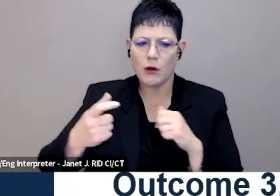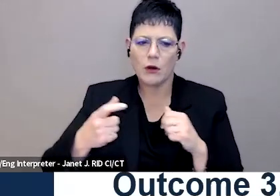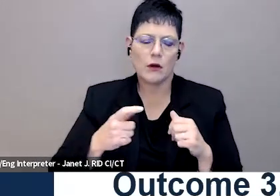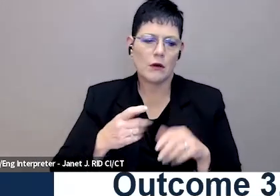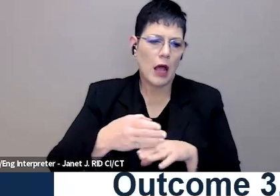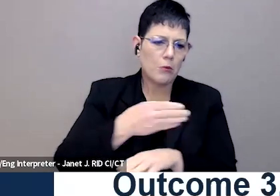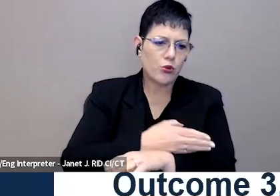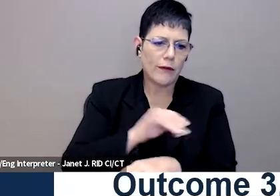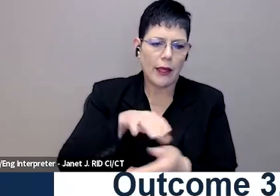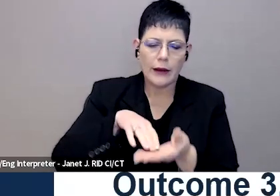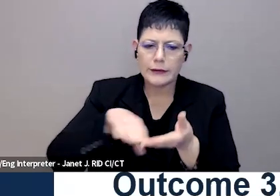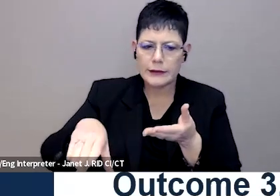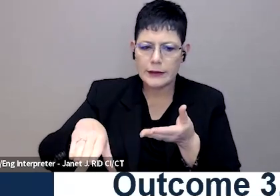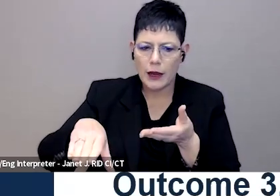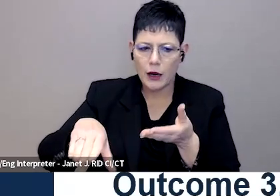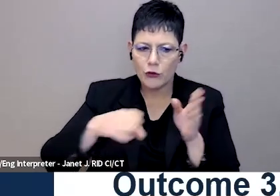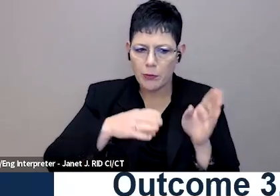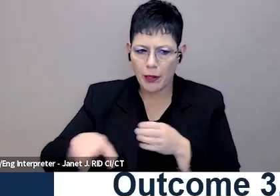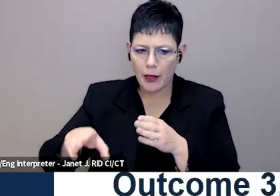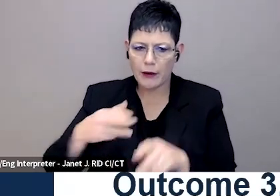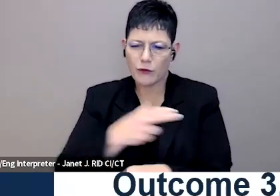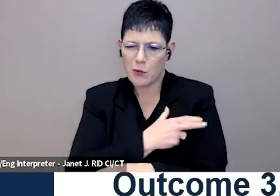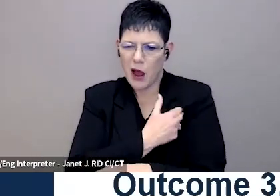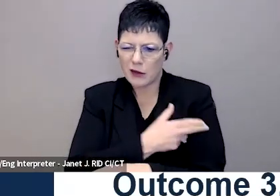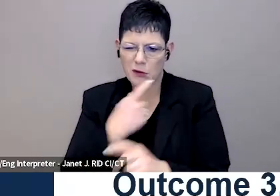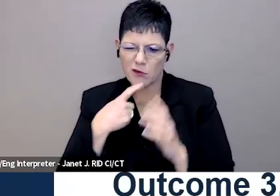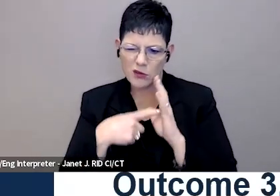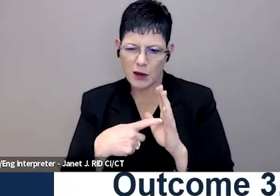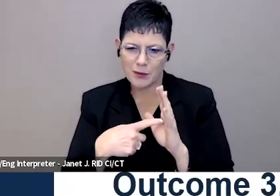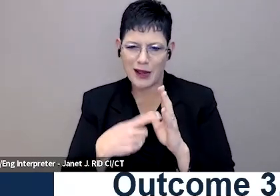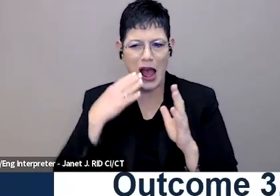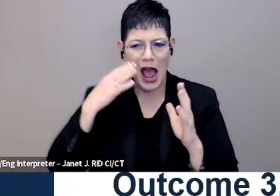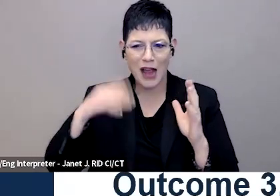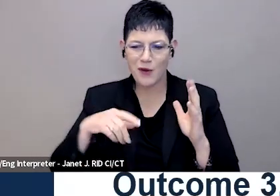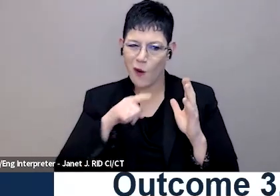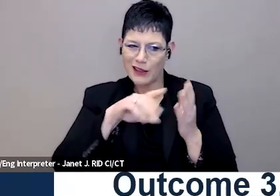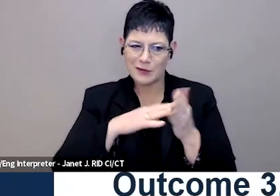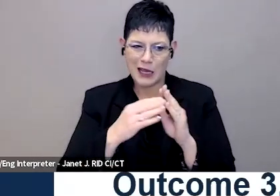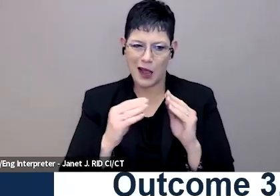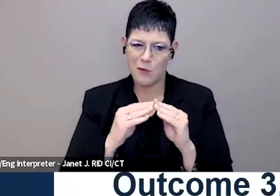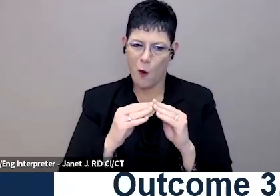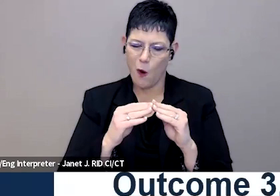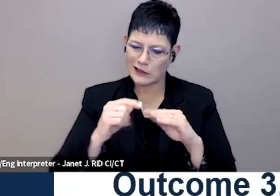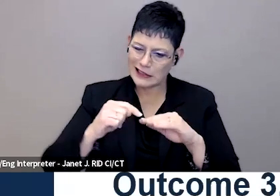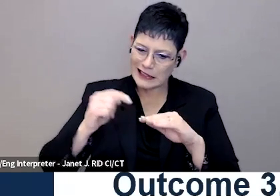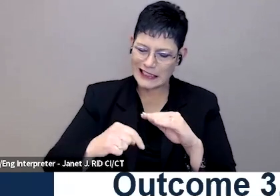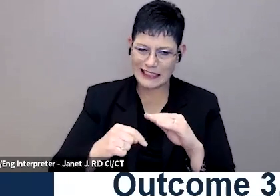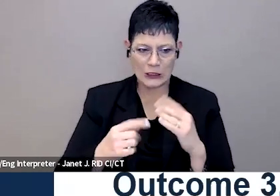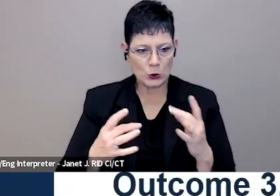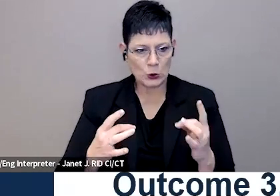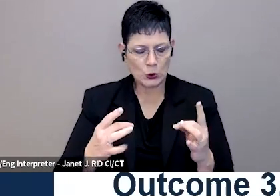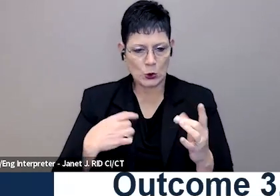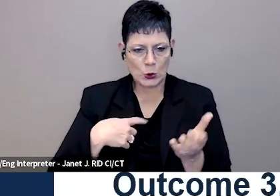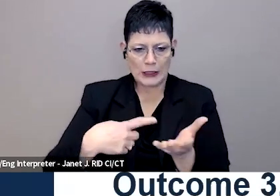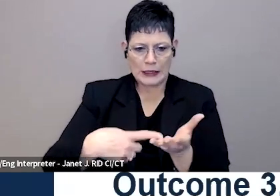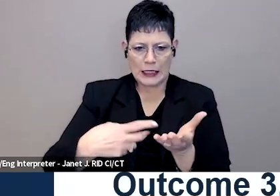like discharge planning from hospitals. So I know this gets really technical quickly when we talk